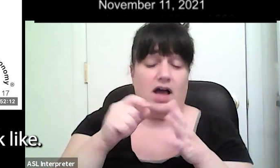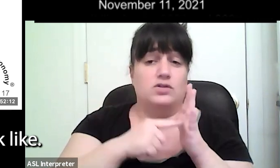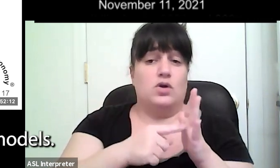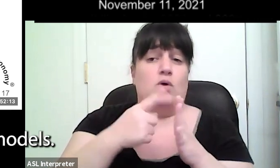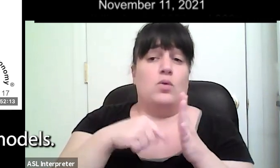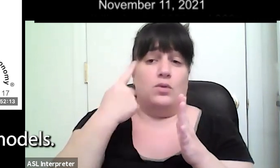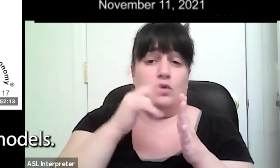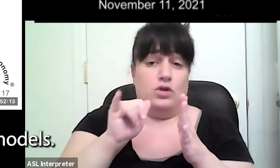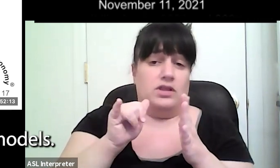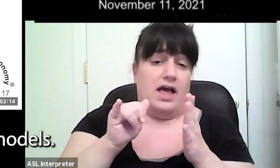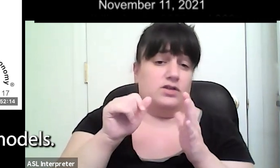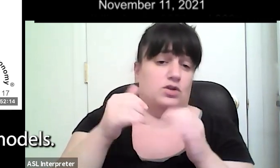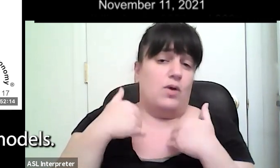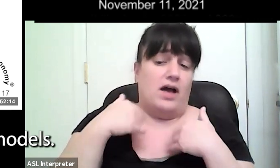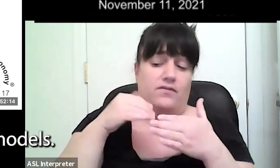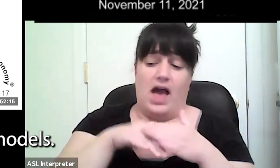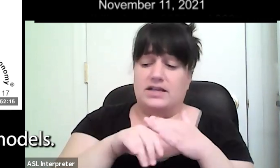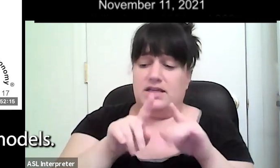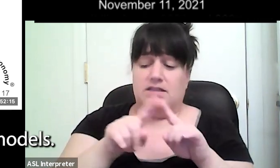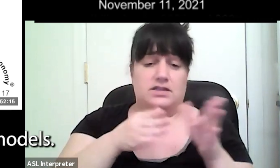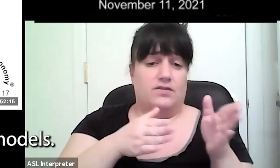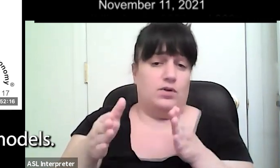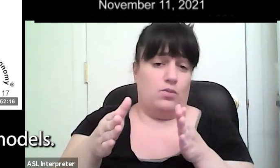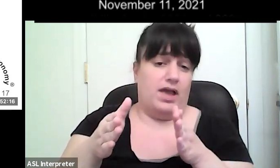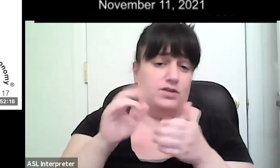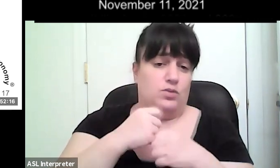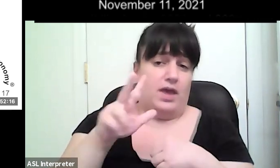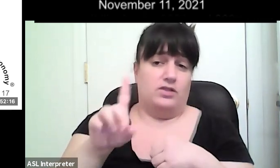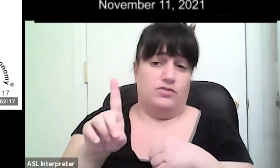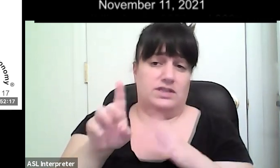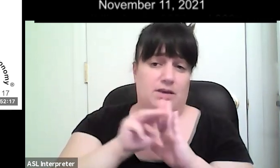look like. So you have access in different ways to make 3D models.